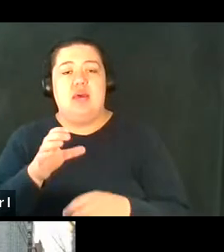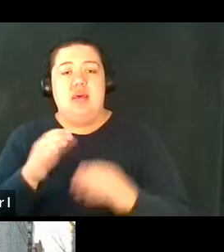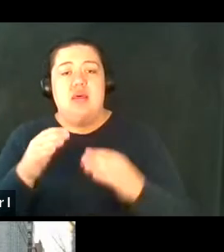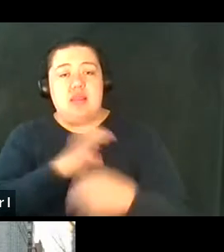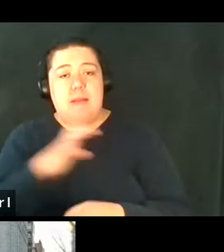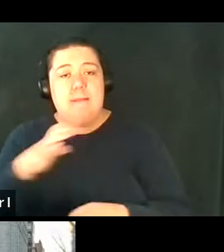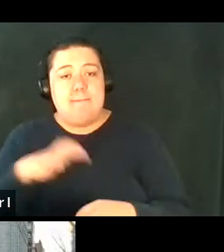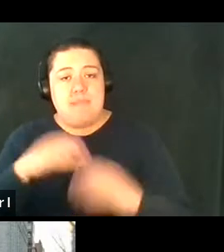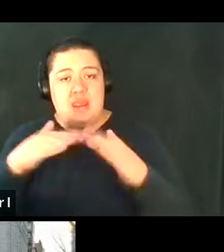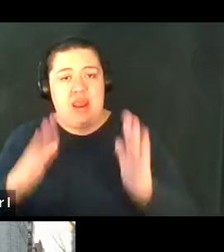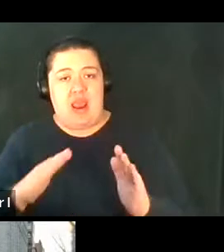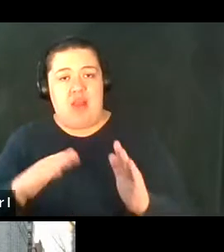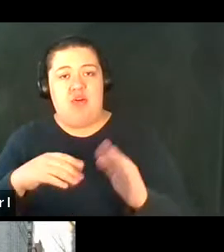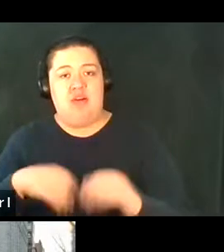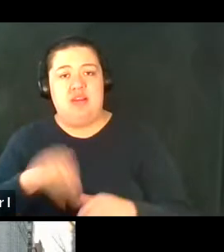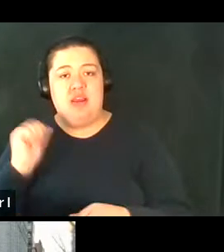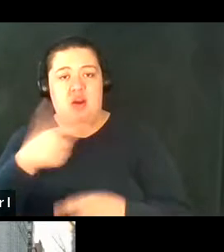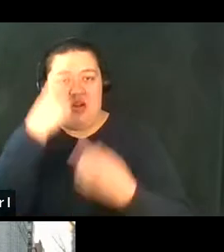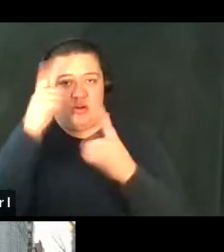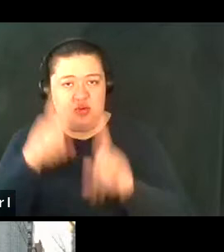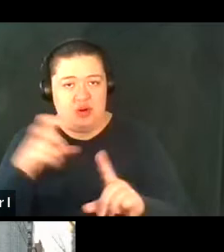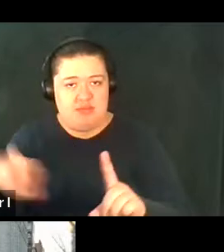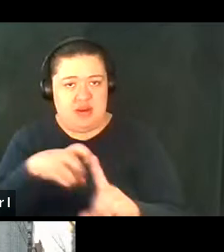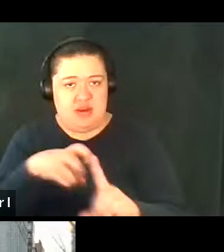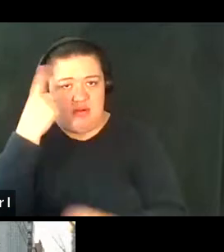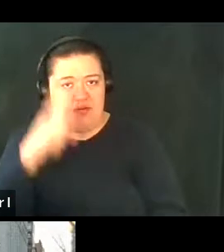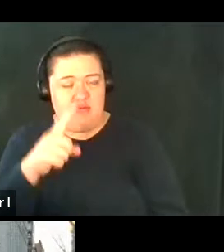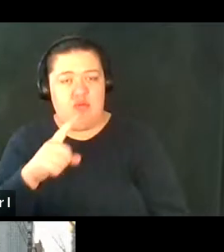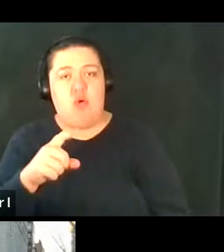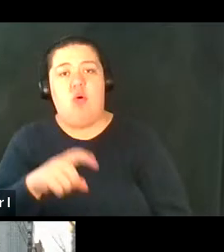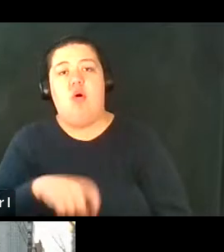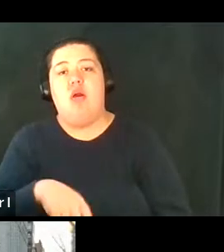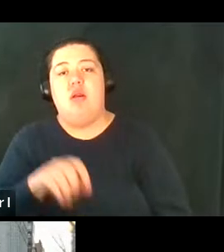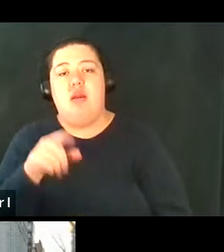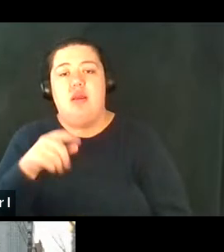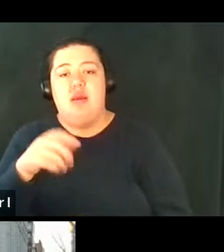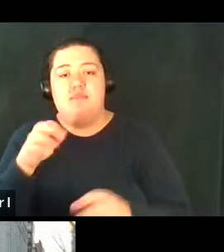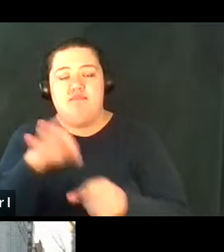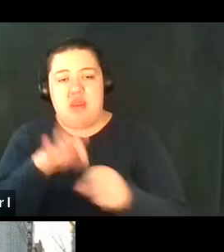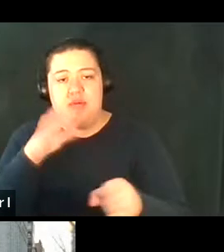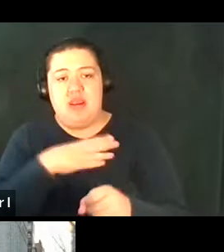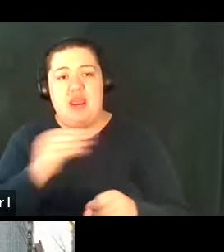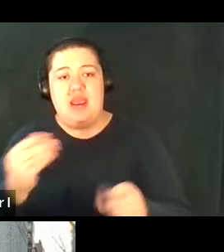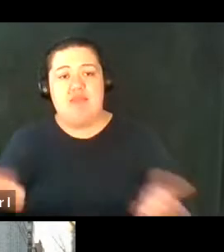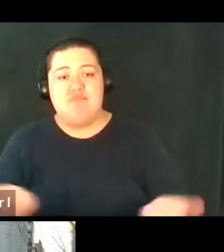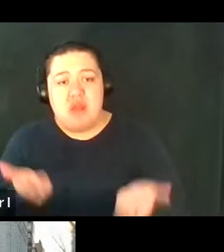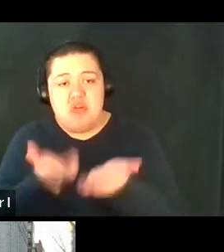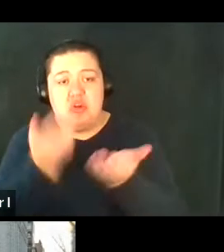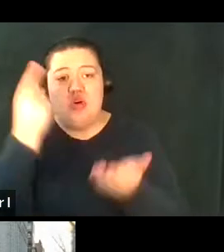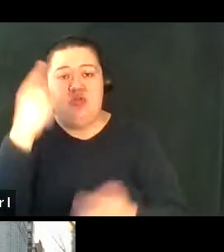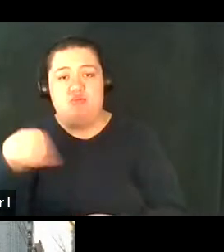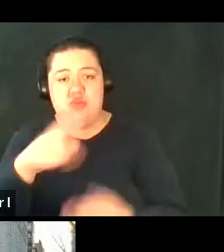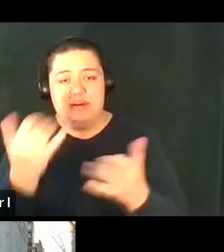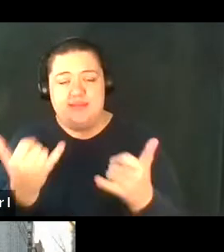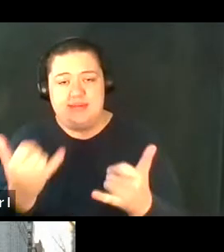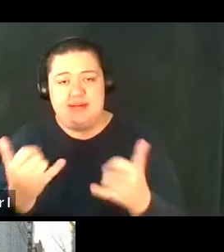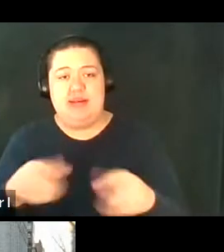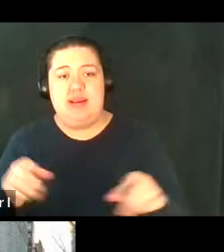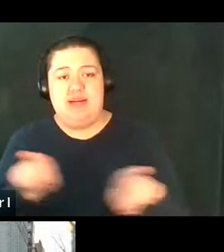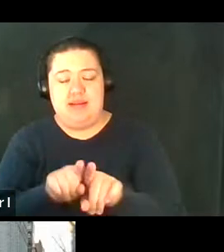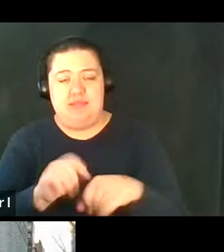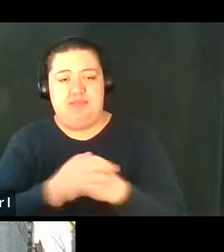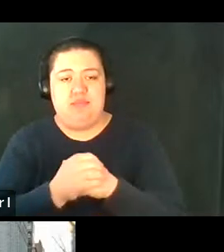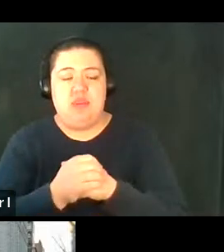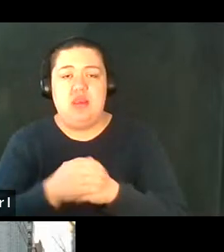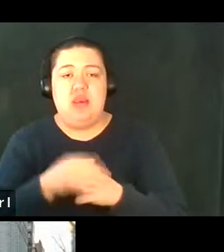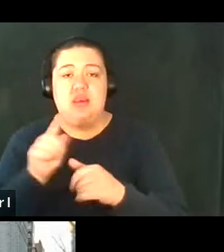Ms. Pear's nomination, and I encourage my council colleagues to do the same today. The rent administrator leads the rental accommodations